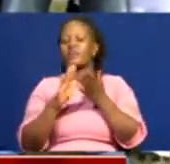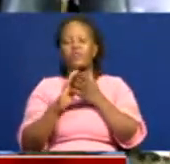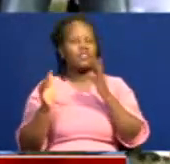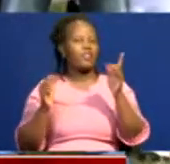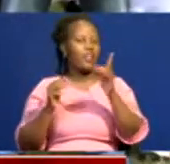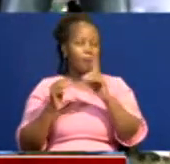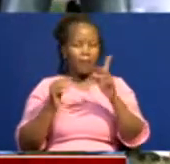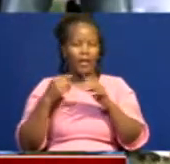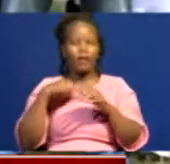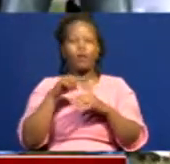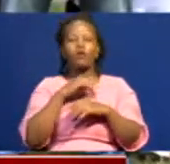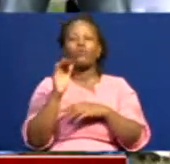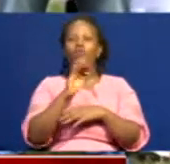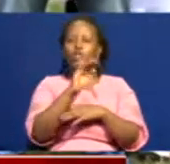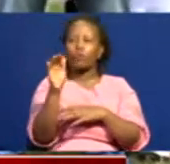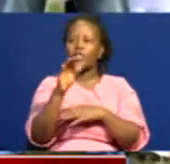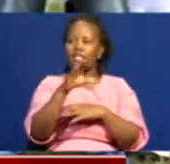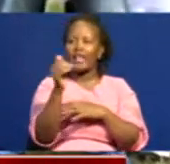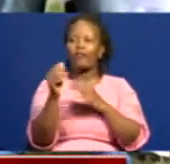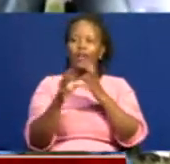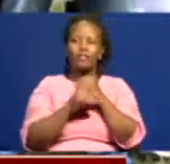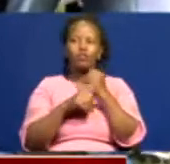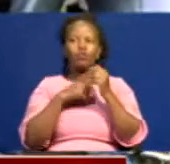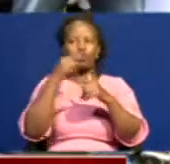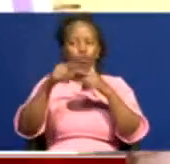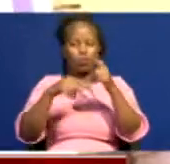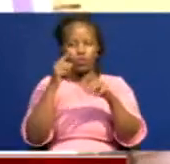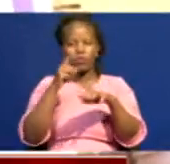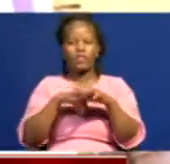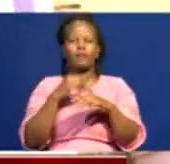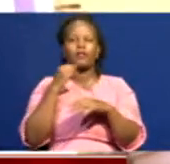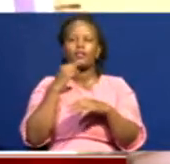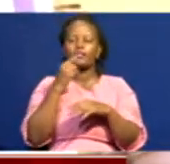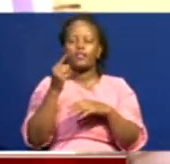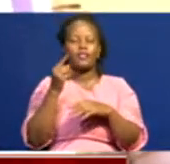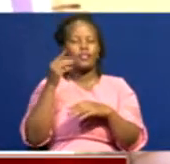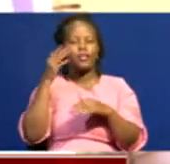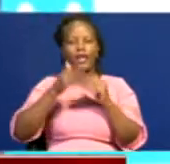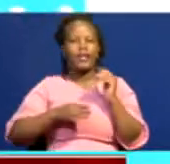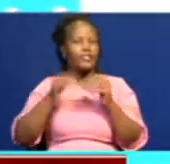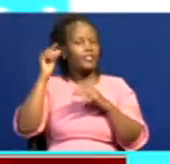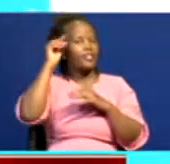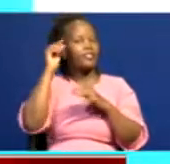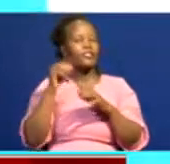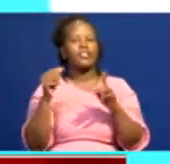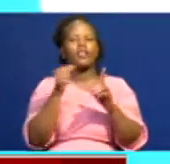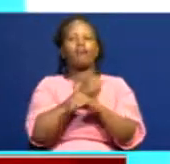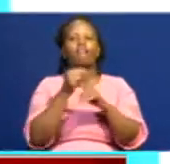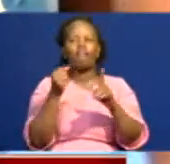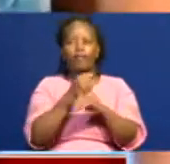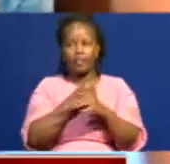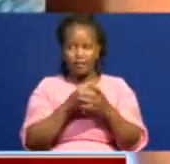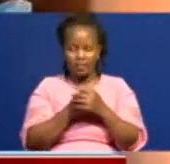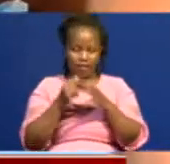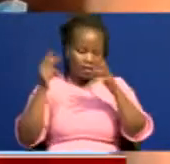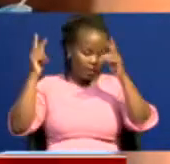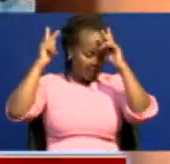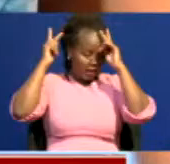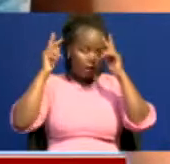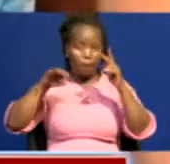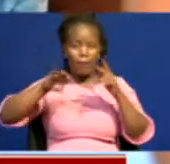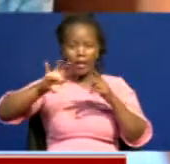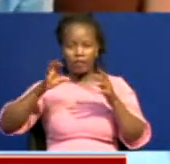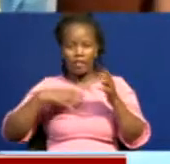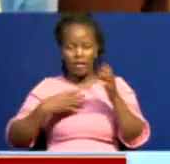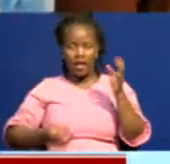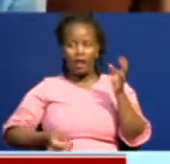other organizations to stand with us as we continue calling out this injustice. Meanwhile, Kakamega County has launched a vaccination program for